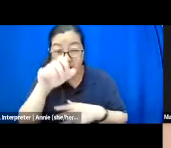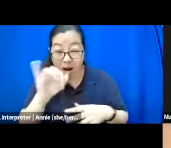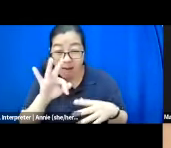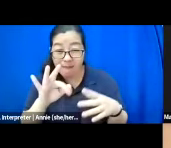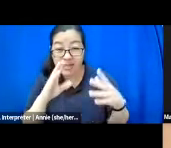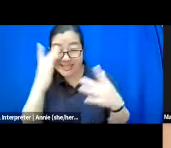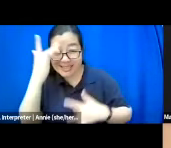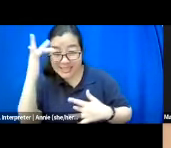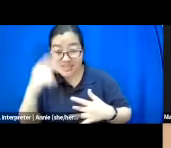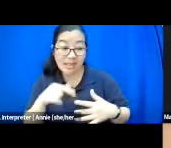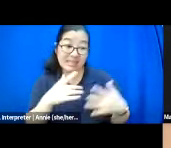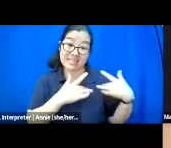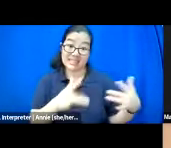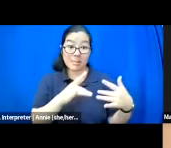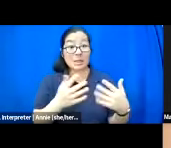develop with that.